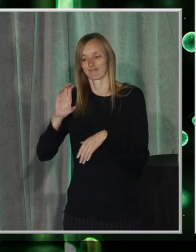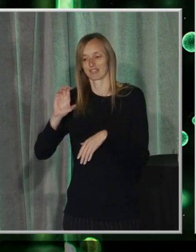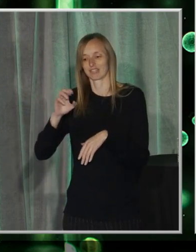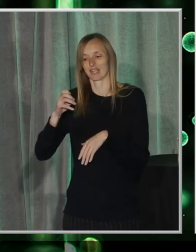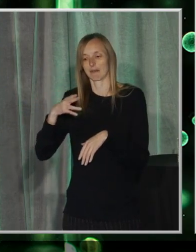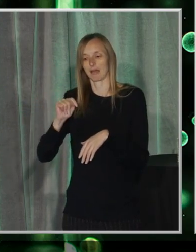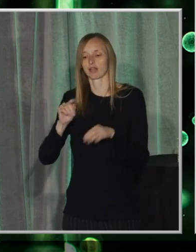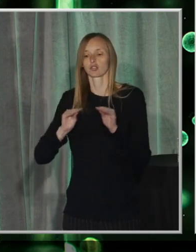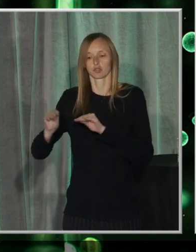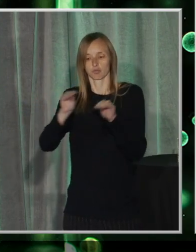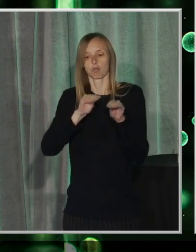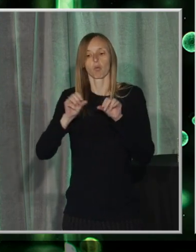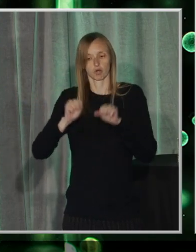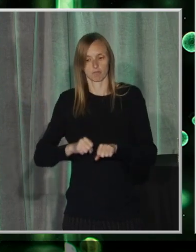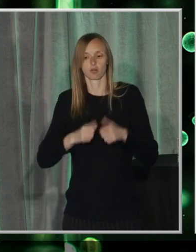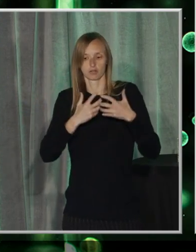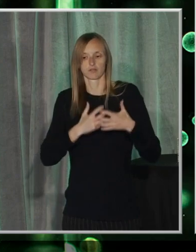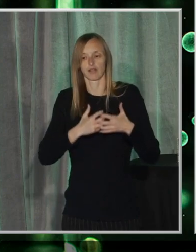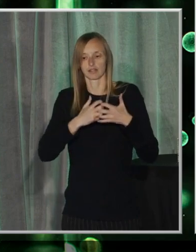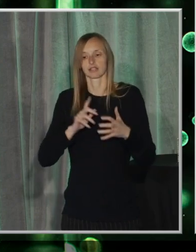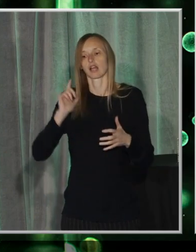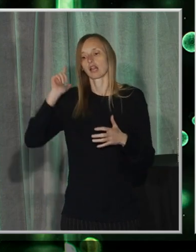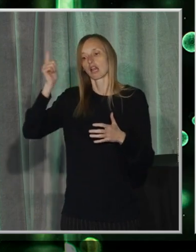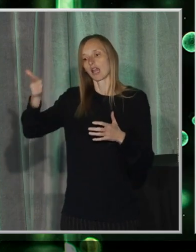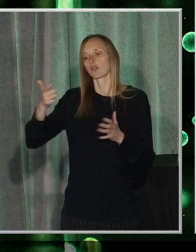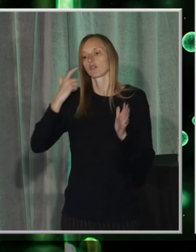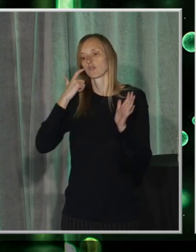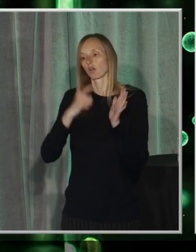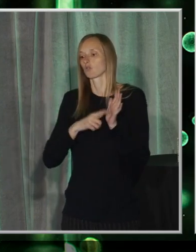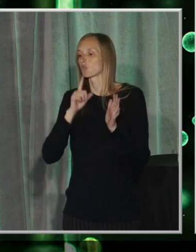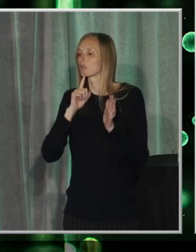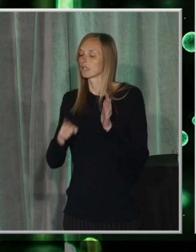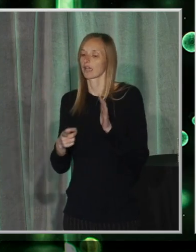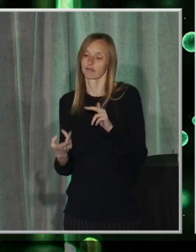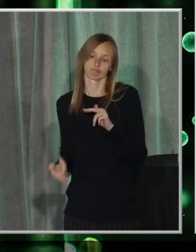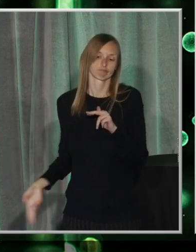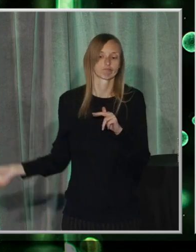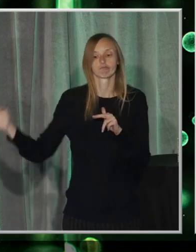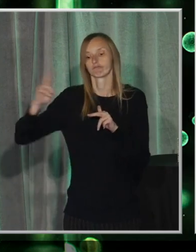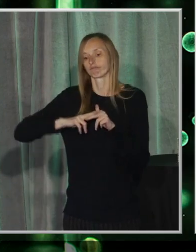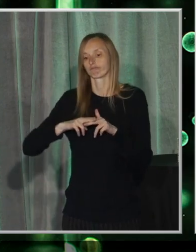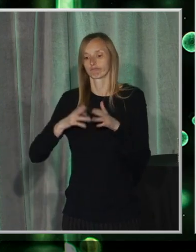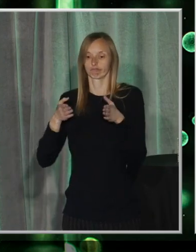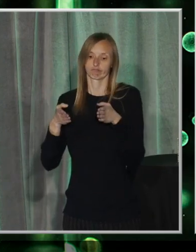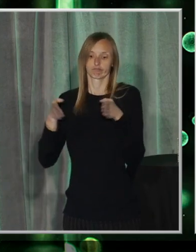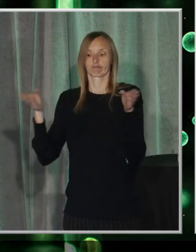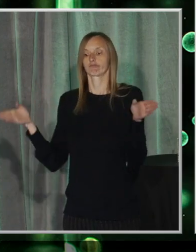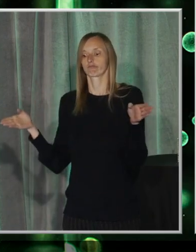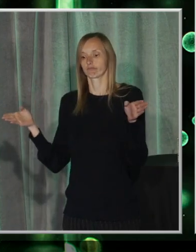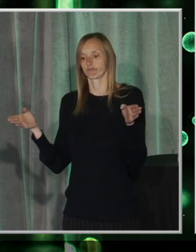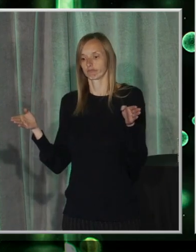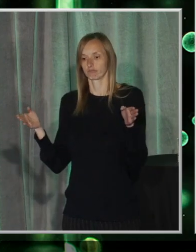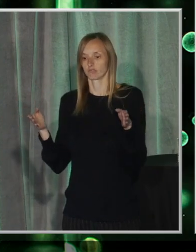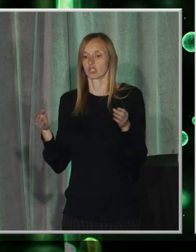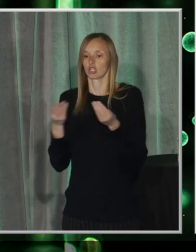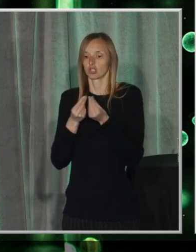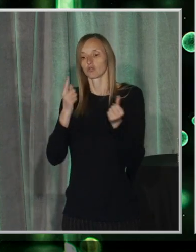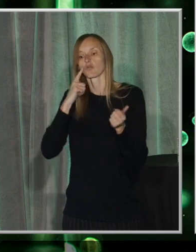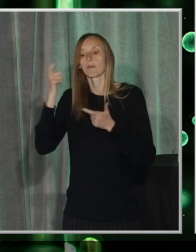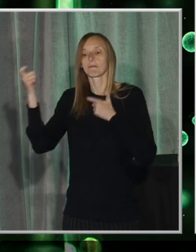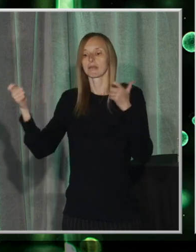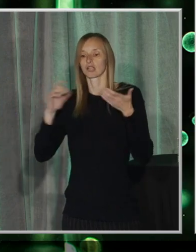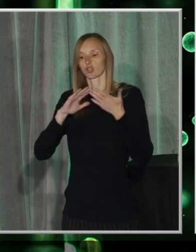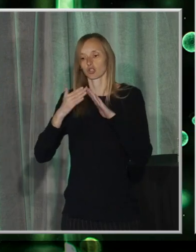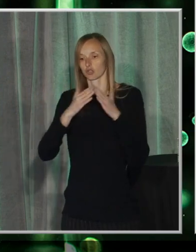portable devices. But later on, we found out that we can really upscale our solutions to larger communities, and